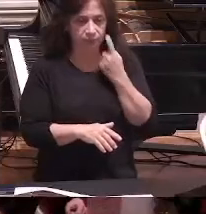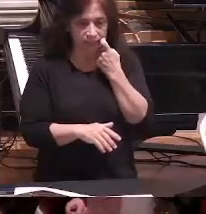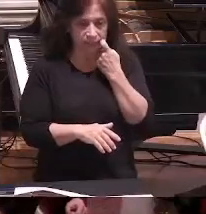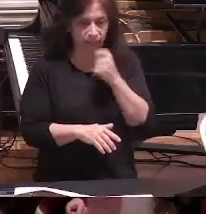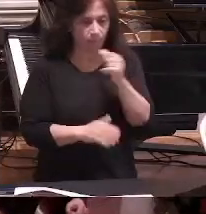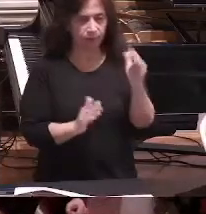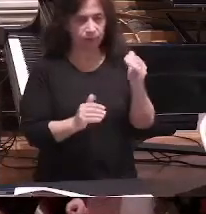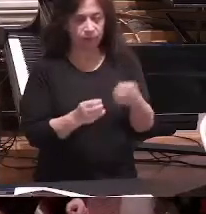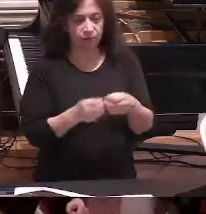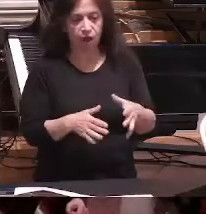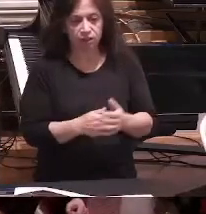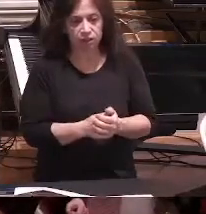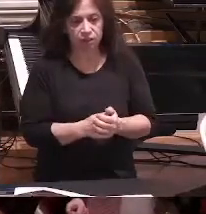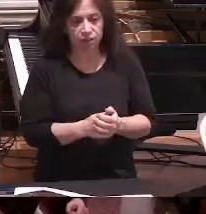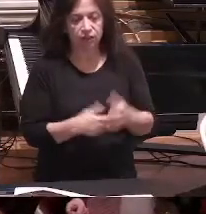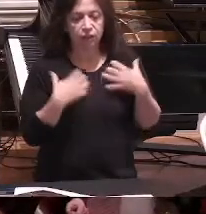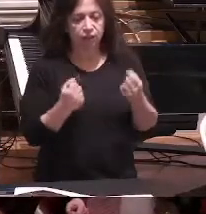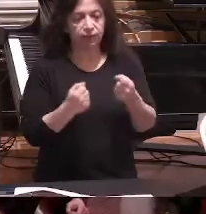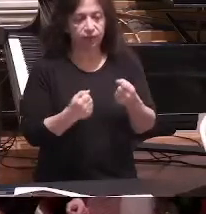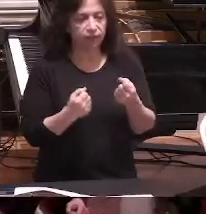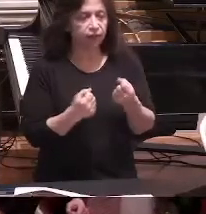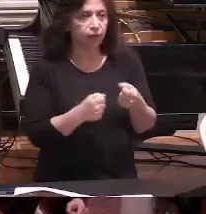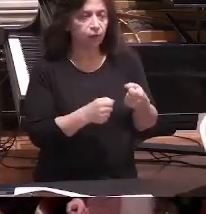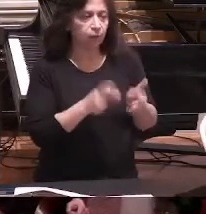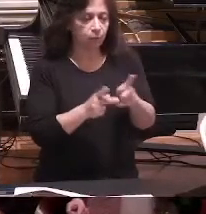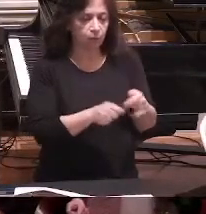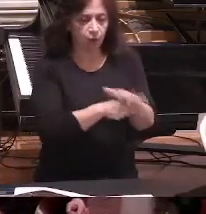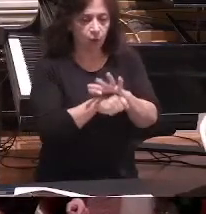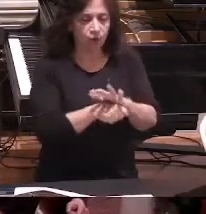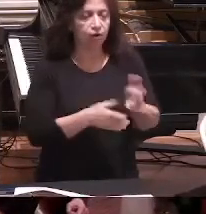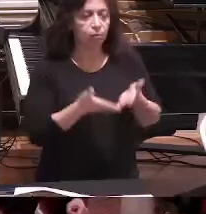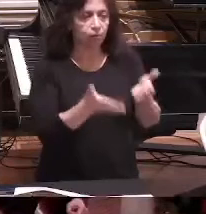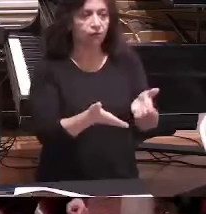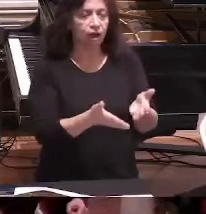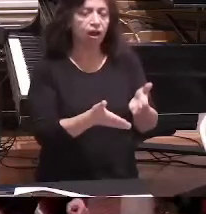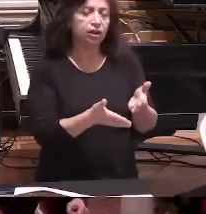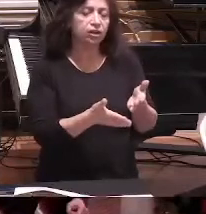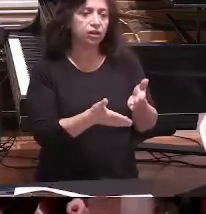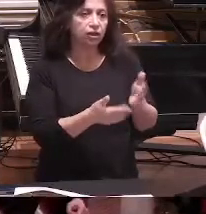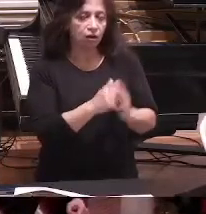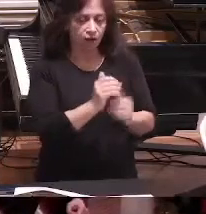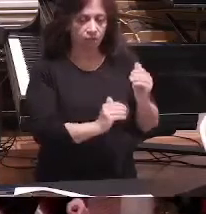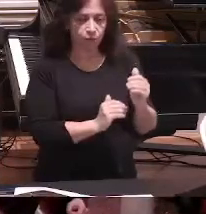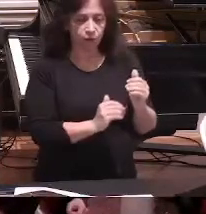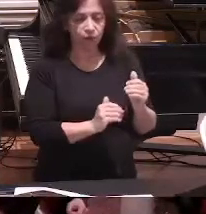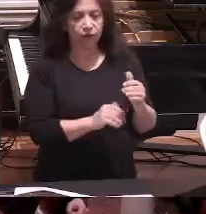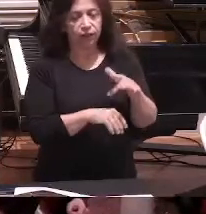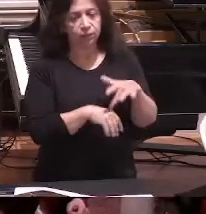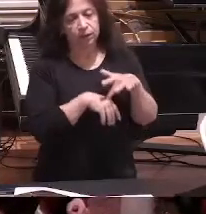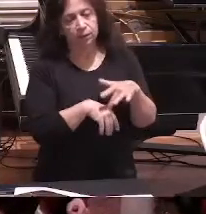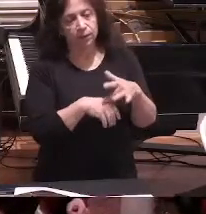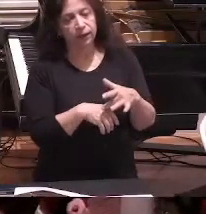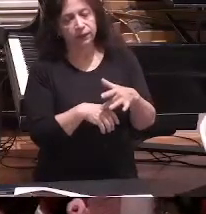Strengthen and heal those with COVID, we pray, and provide your comfort as we lament changed plans and